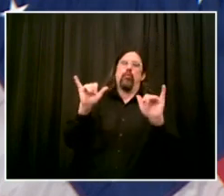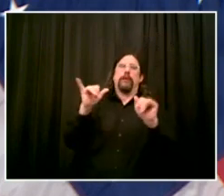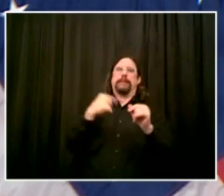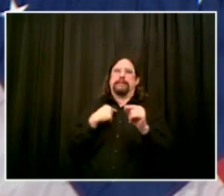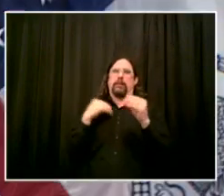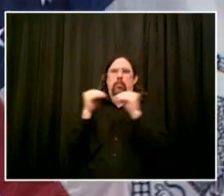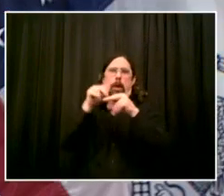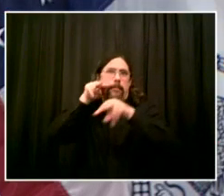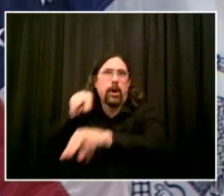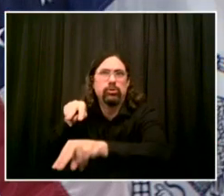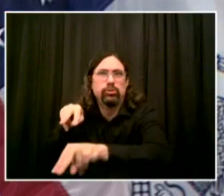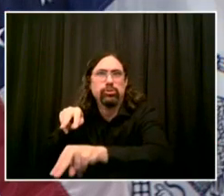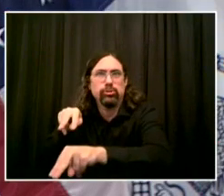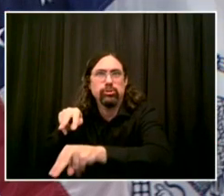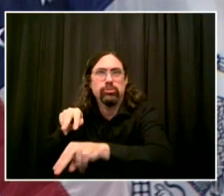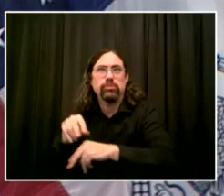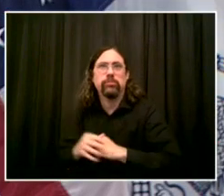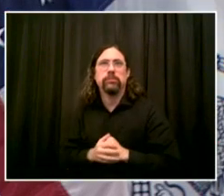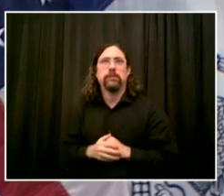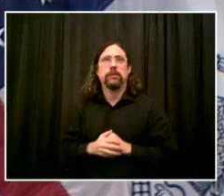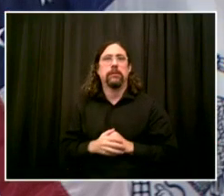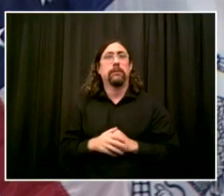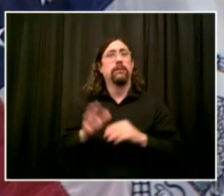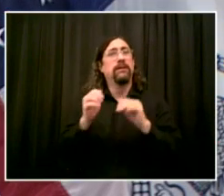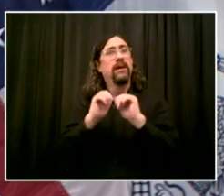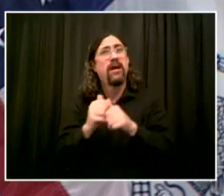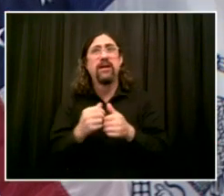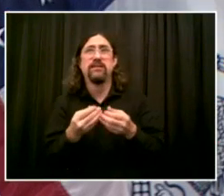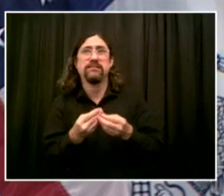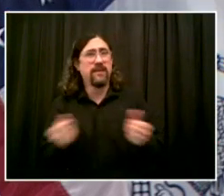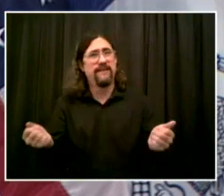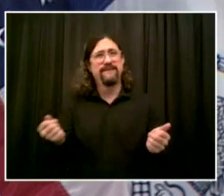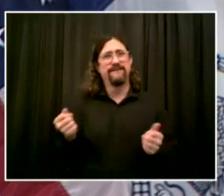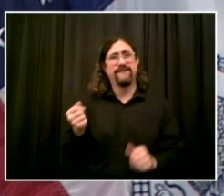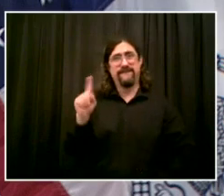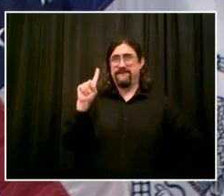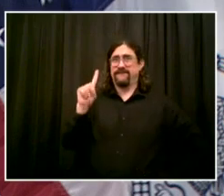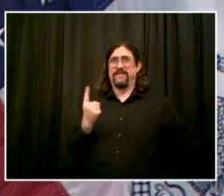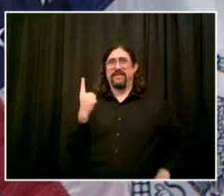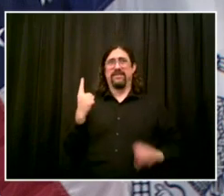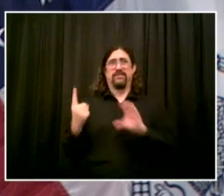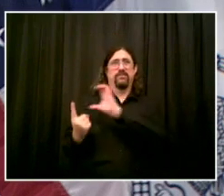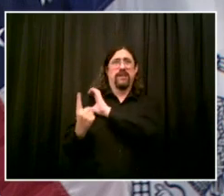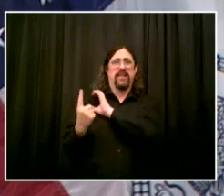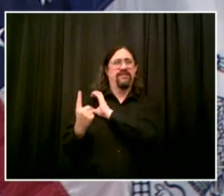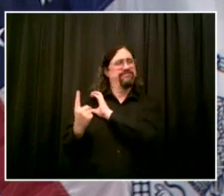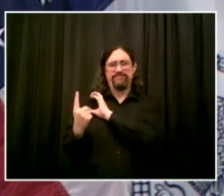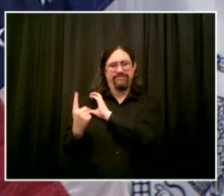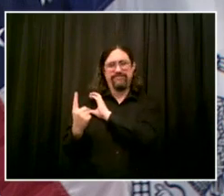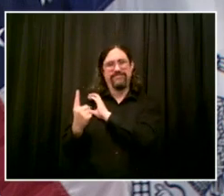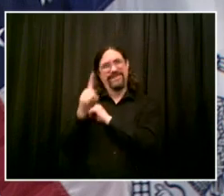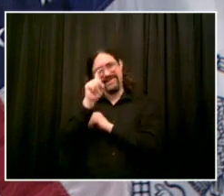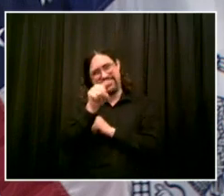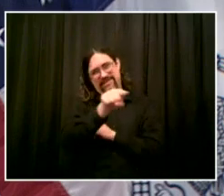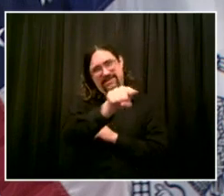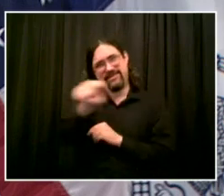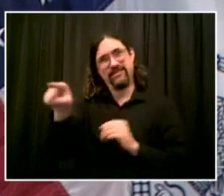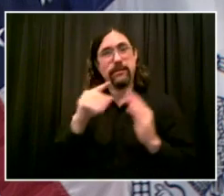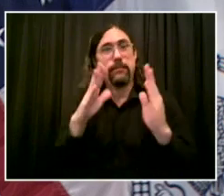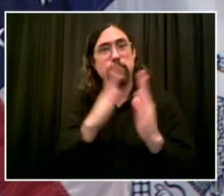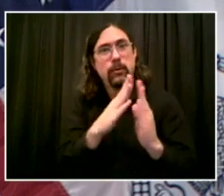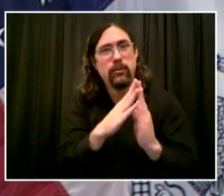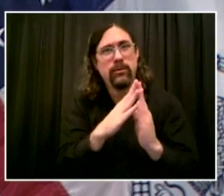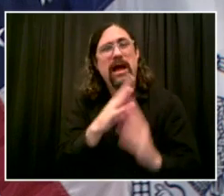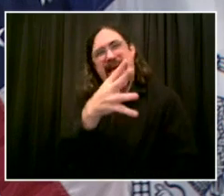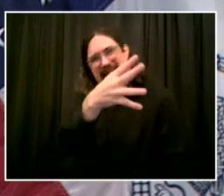Go ahead, Juliet. Yes, thank you. And Mr. Mayor, this question is for you. Does there come a